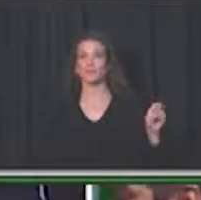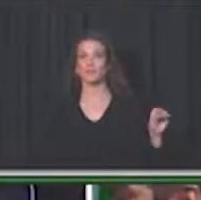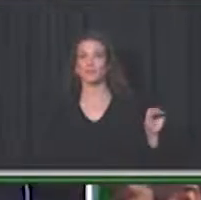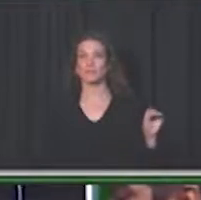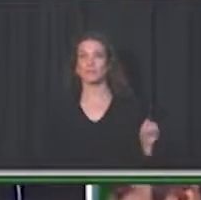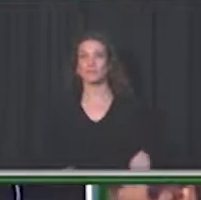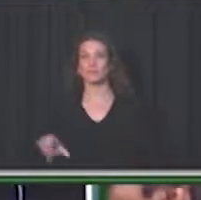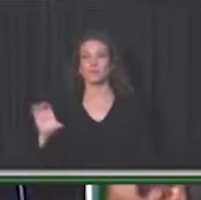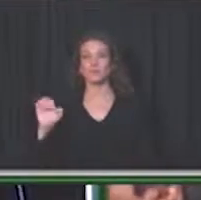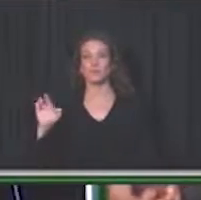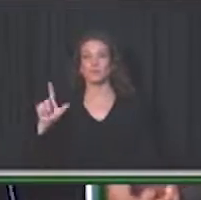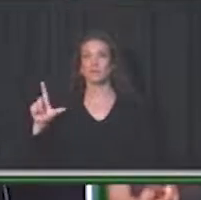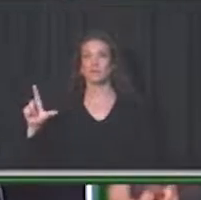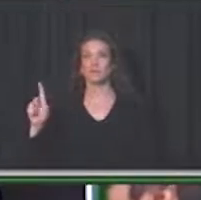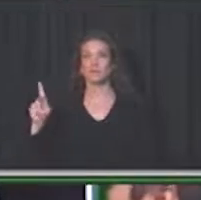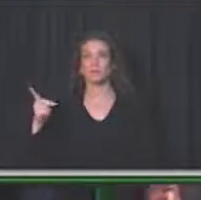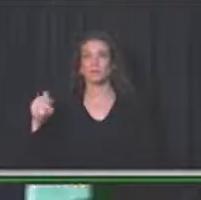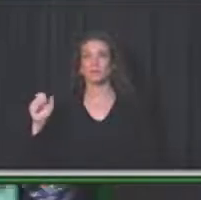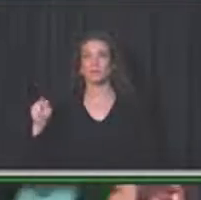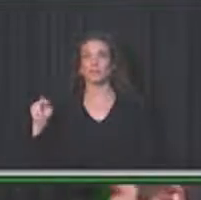Carl Hanglion.